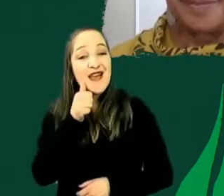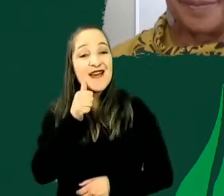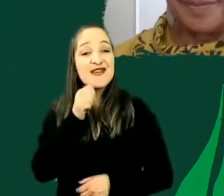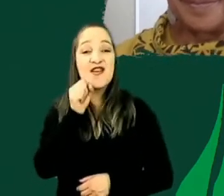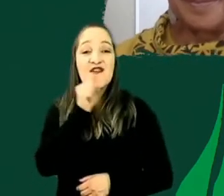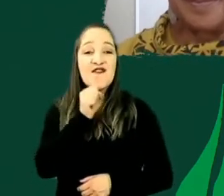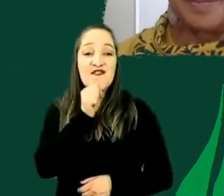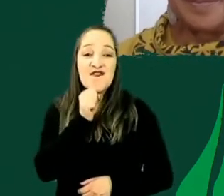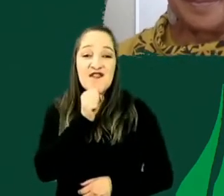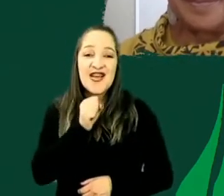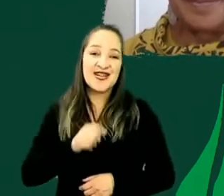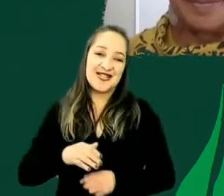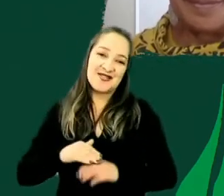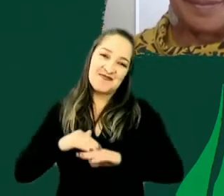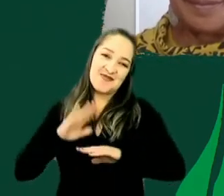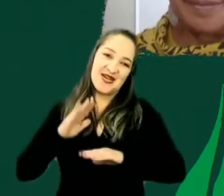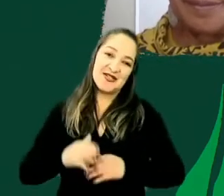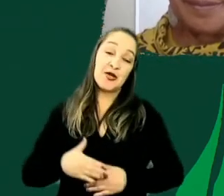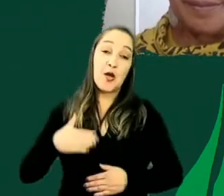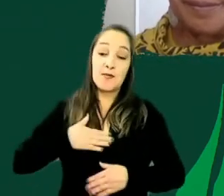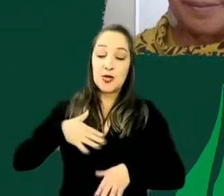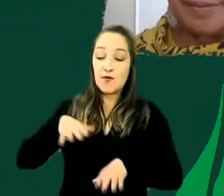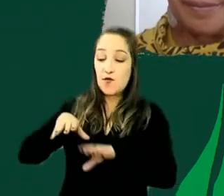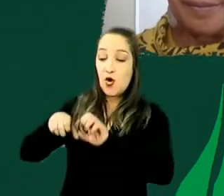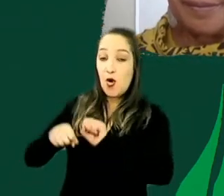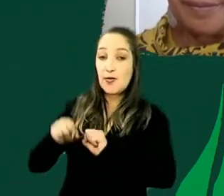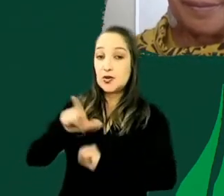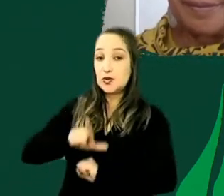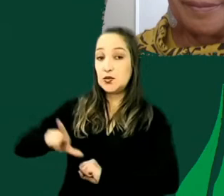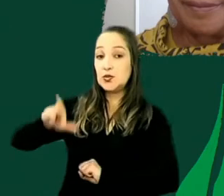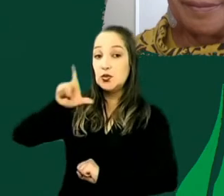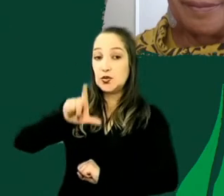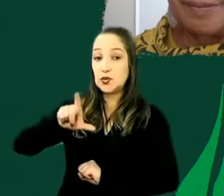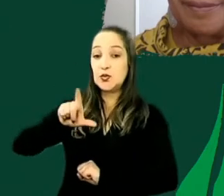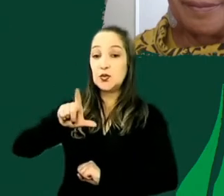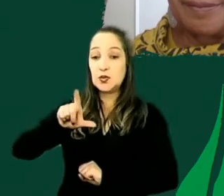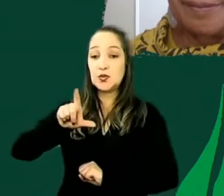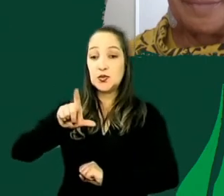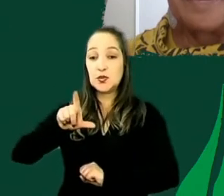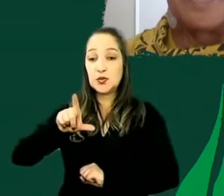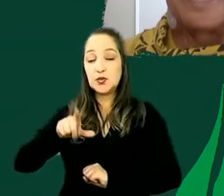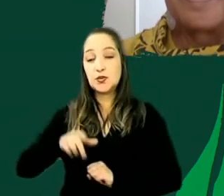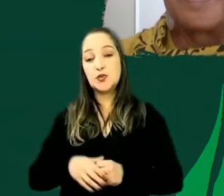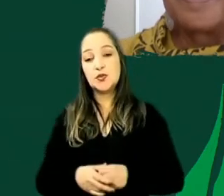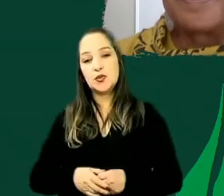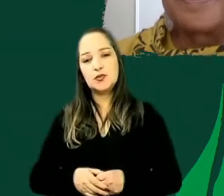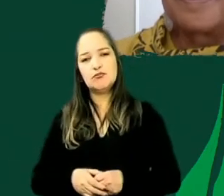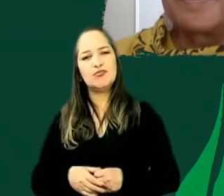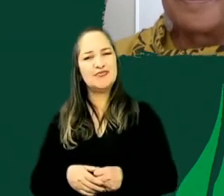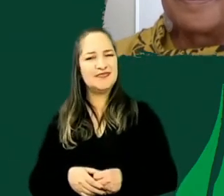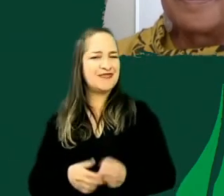stories. And my literary background is one, as every